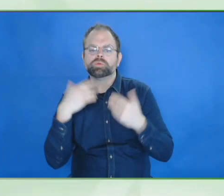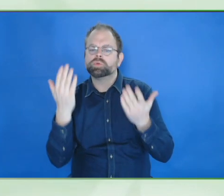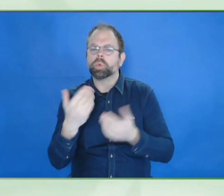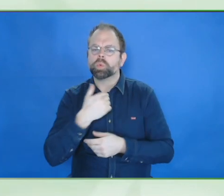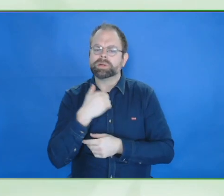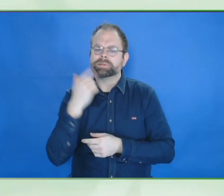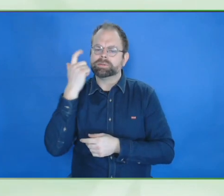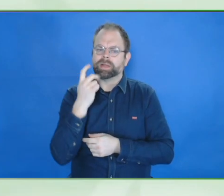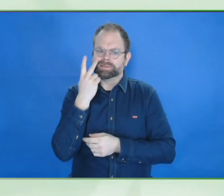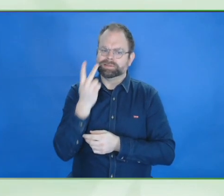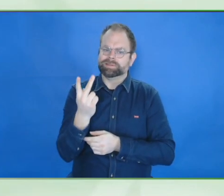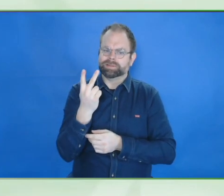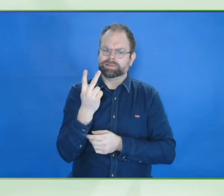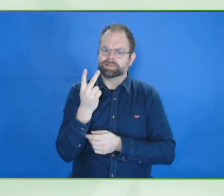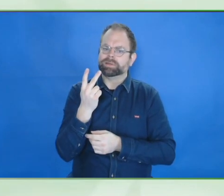and Zero Project